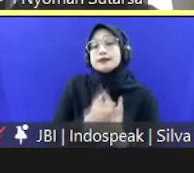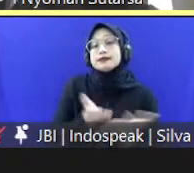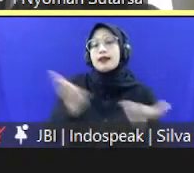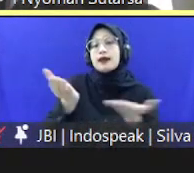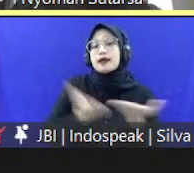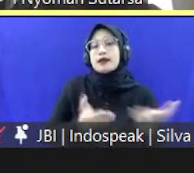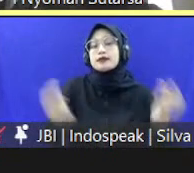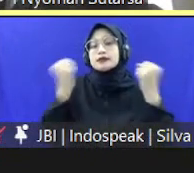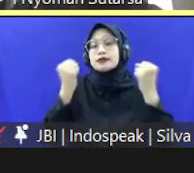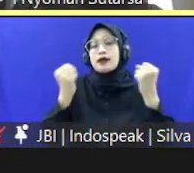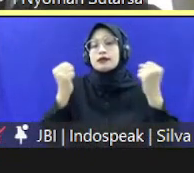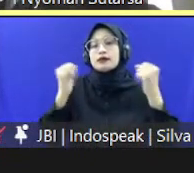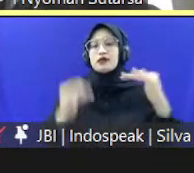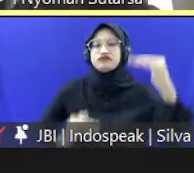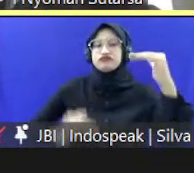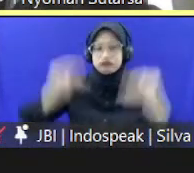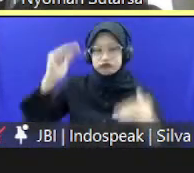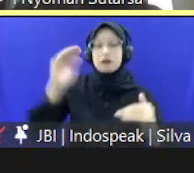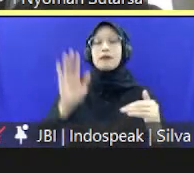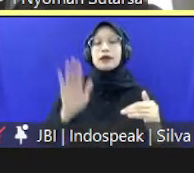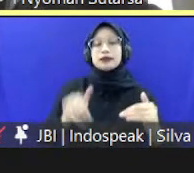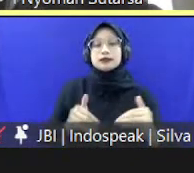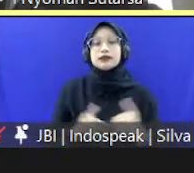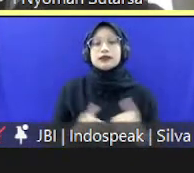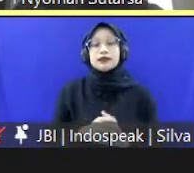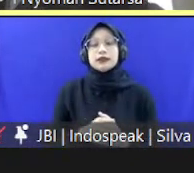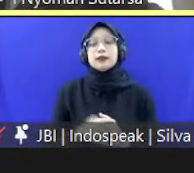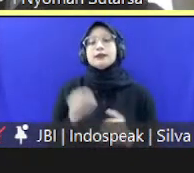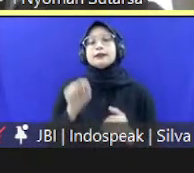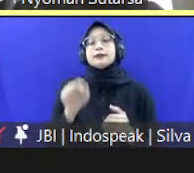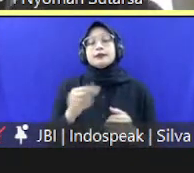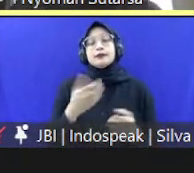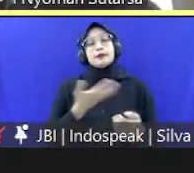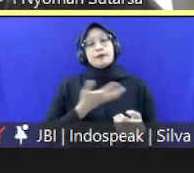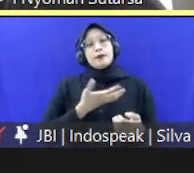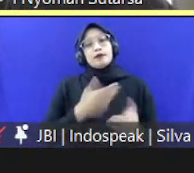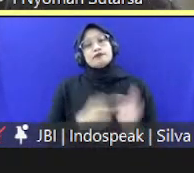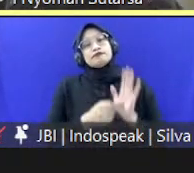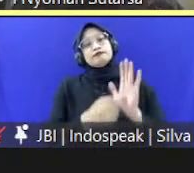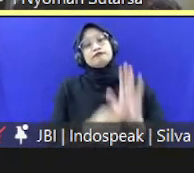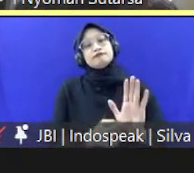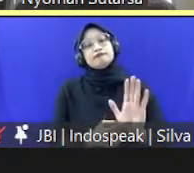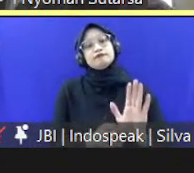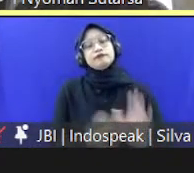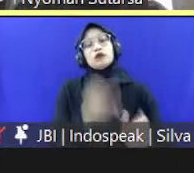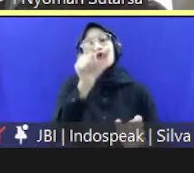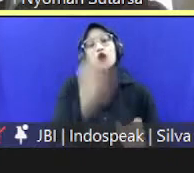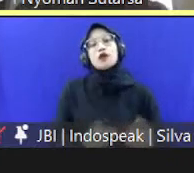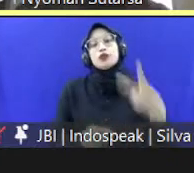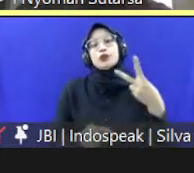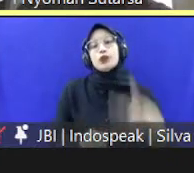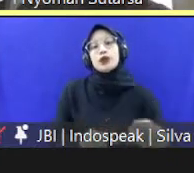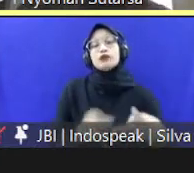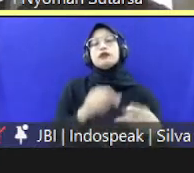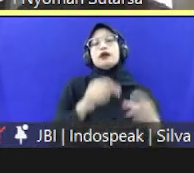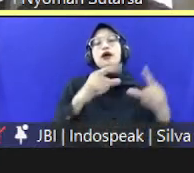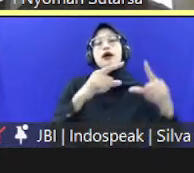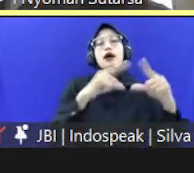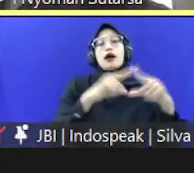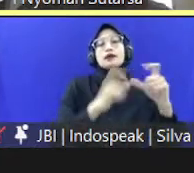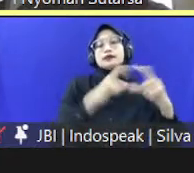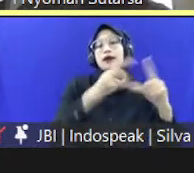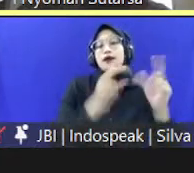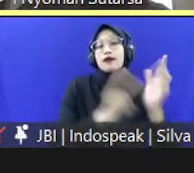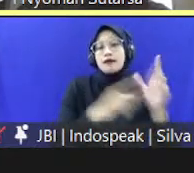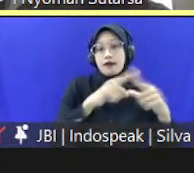context, I would like to introduce you to Asana and Fifi, two transgender individuals from West Bali and Denpasar City. Their